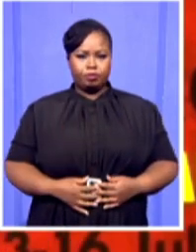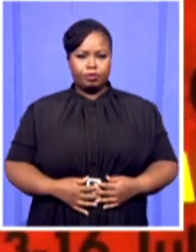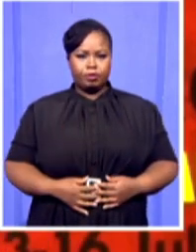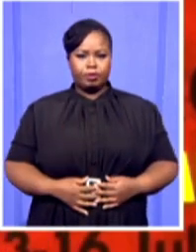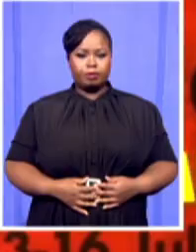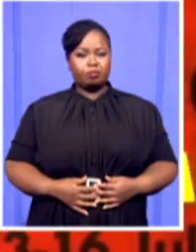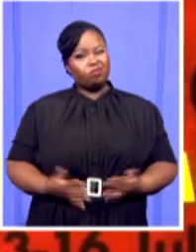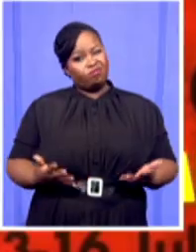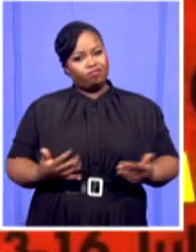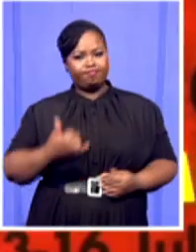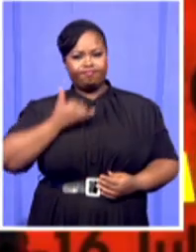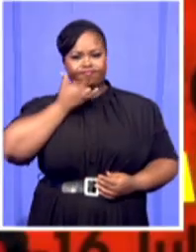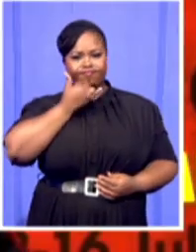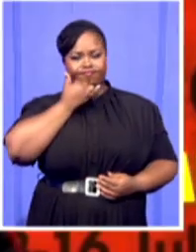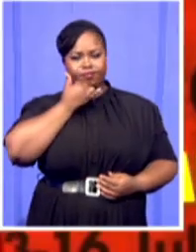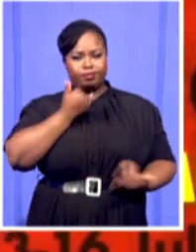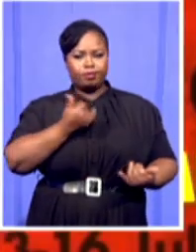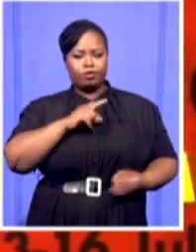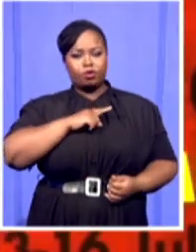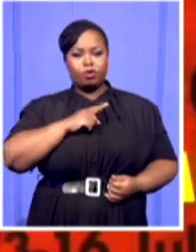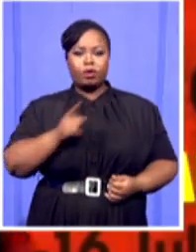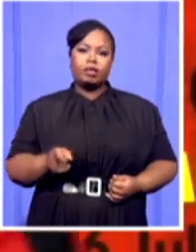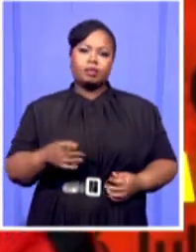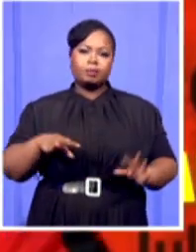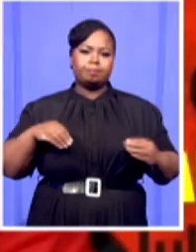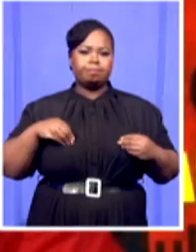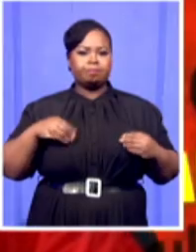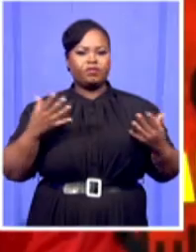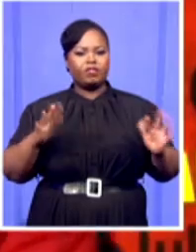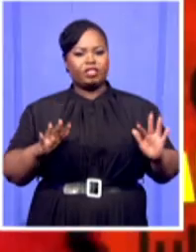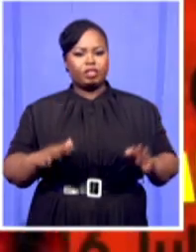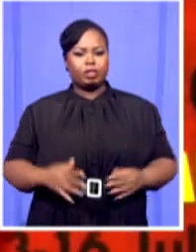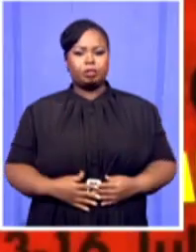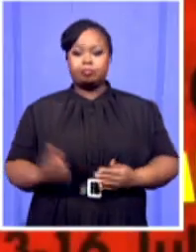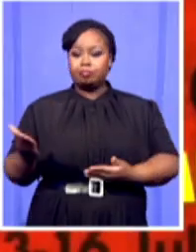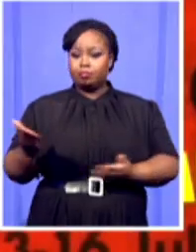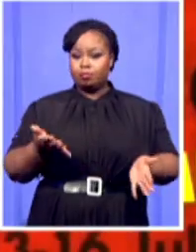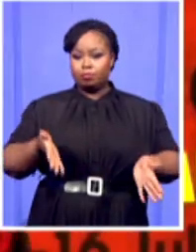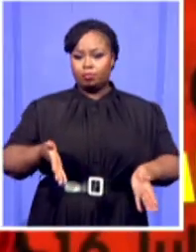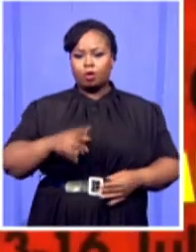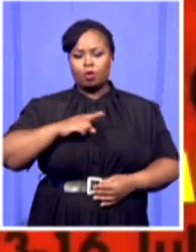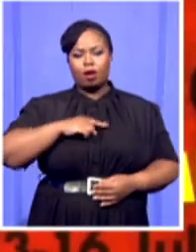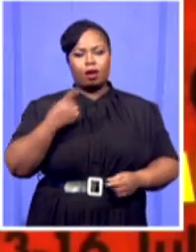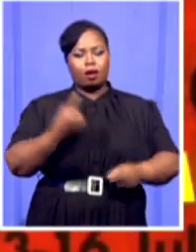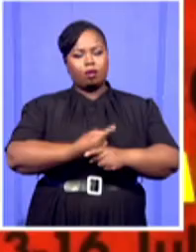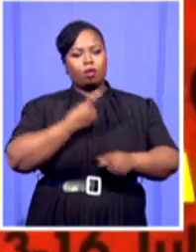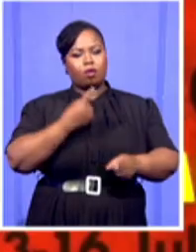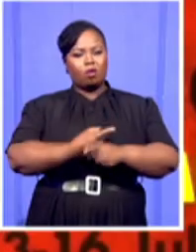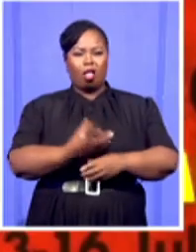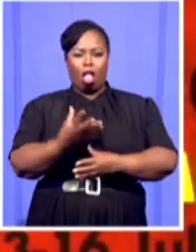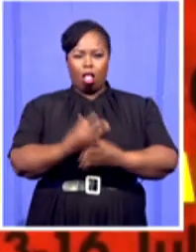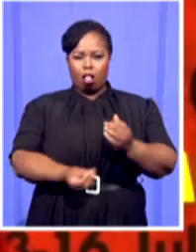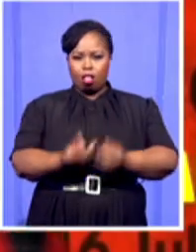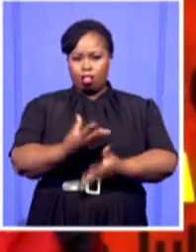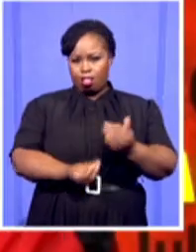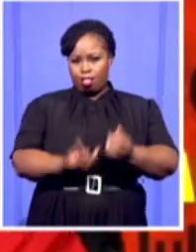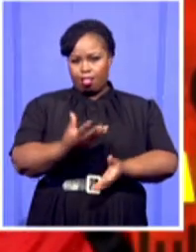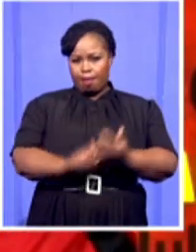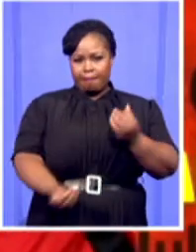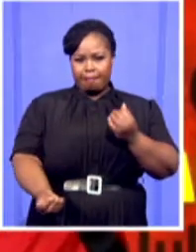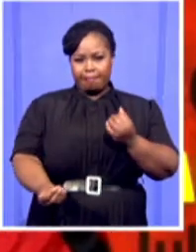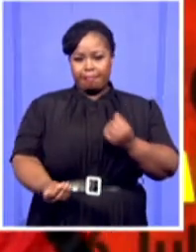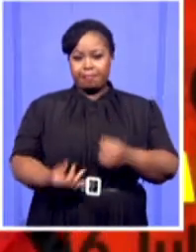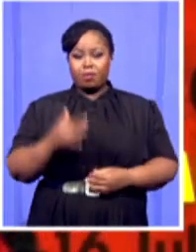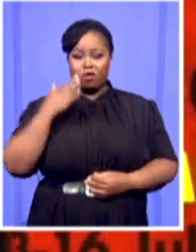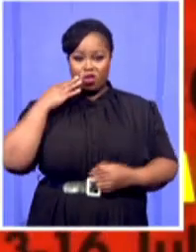at least we are happy that you managed to accept this invite, because you have always absconded invites